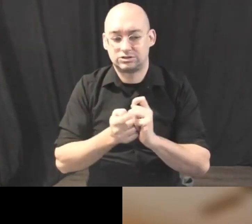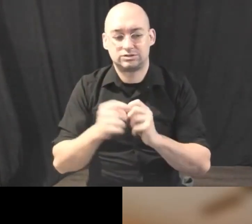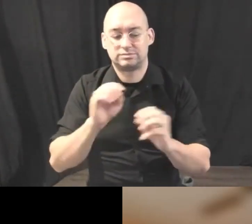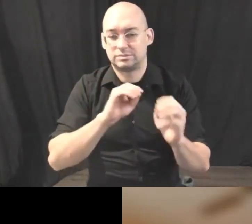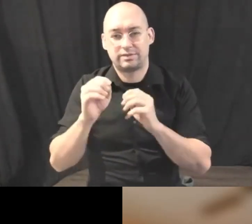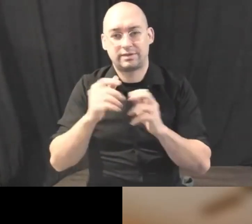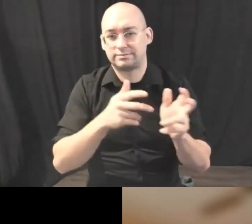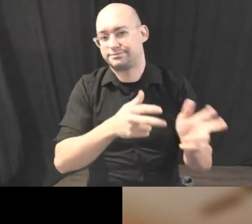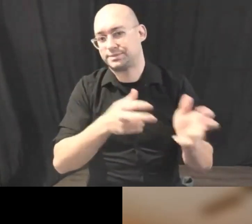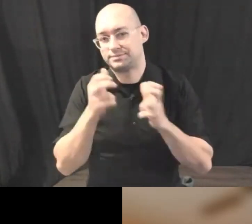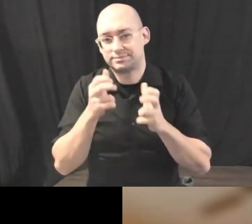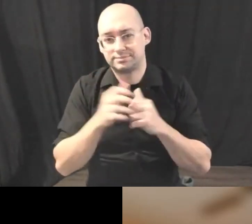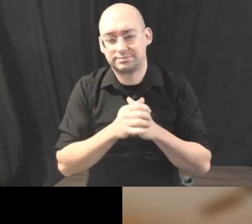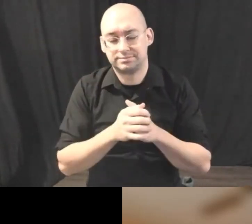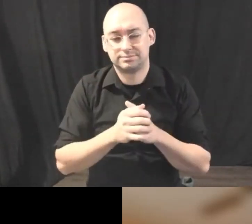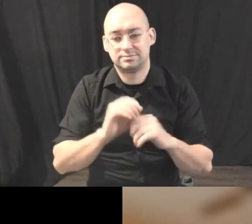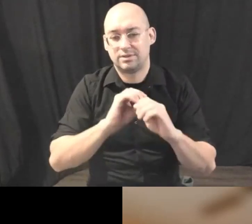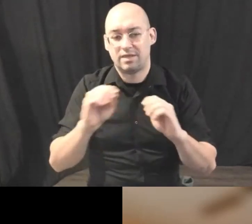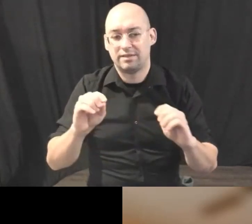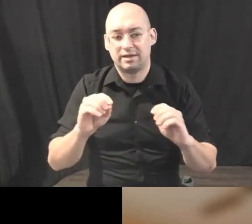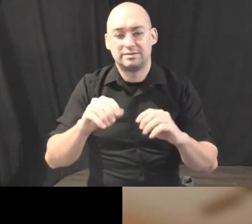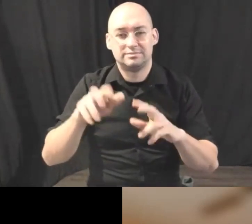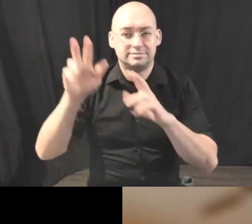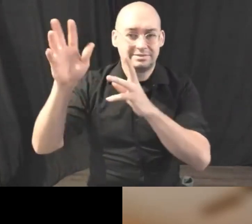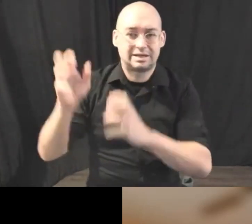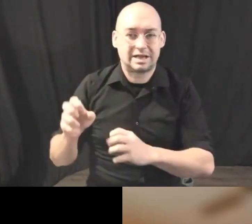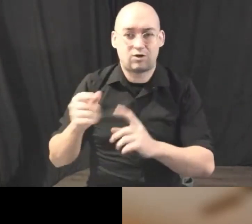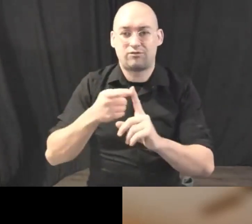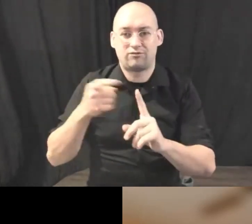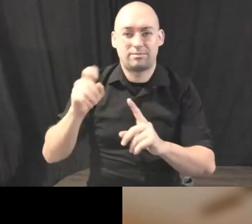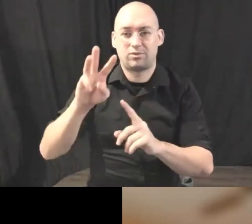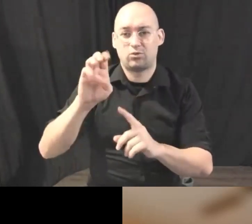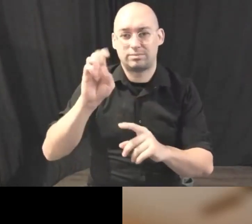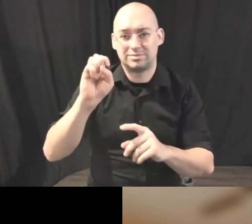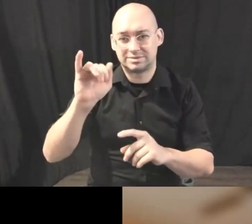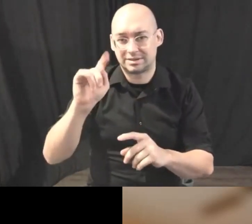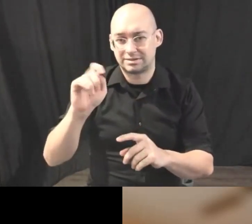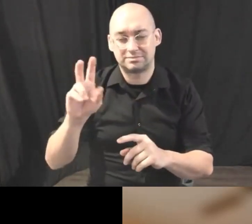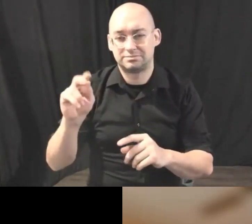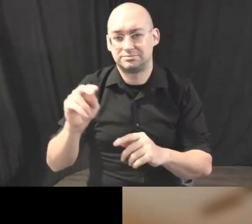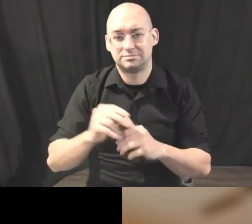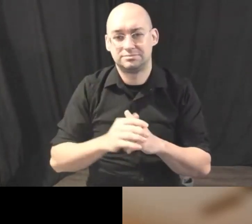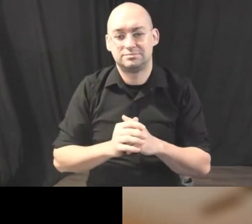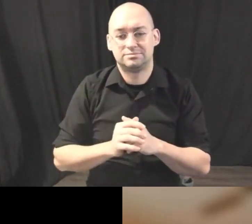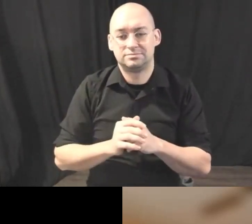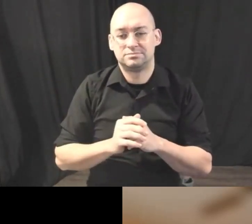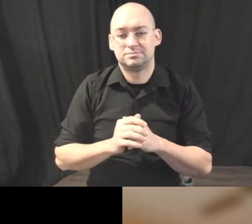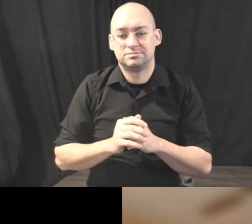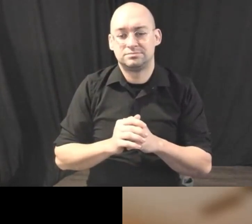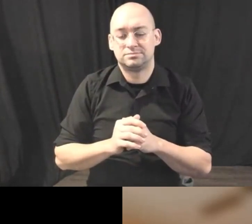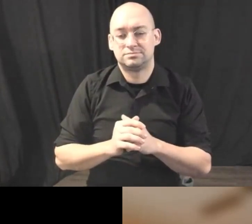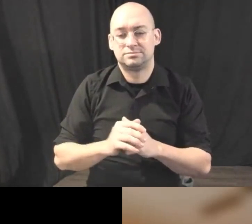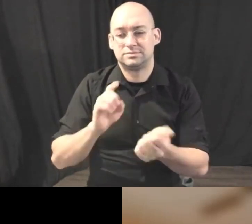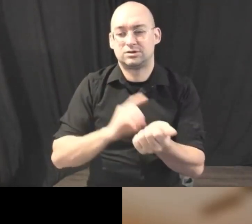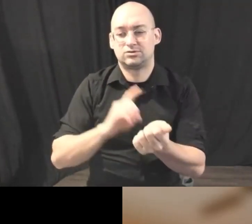Nothing has come down off websites. The work continues and will continue. So thank you for that partnership. And Dr. Young,